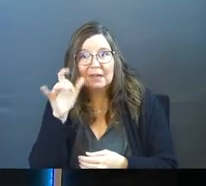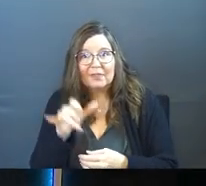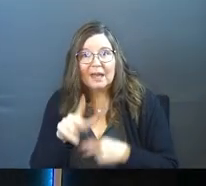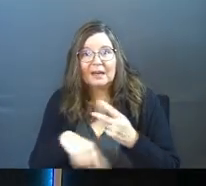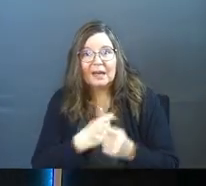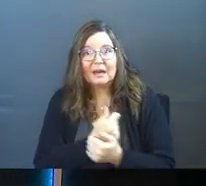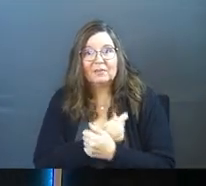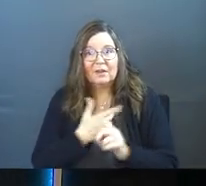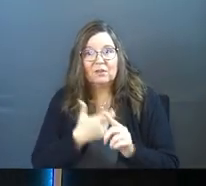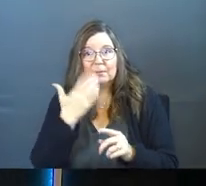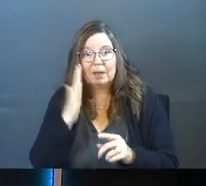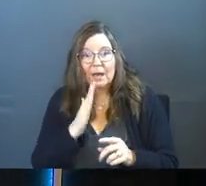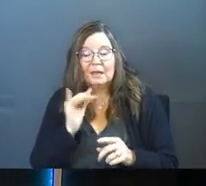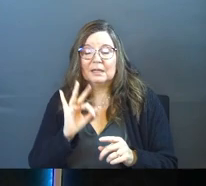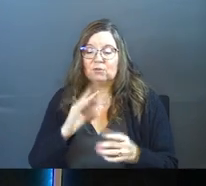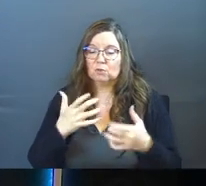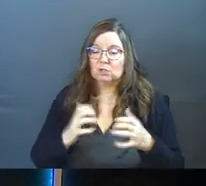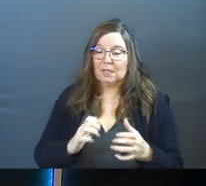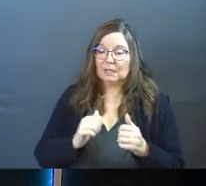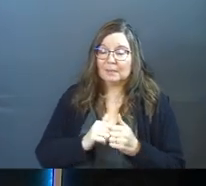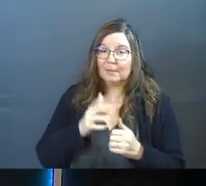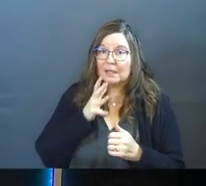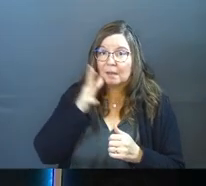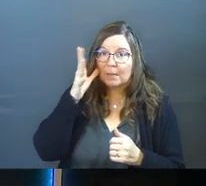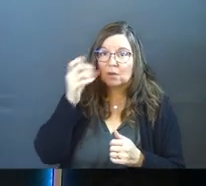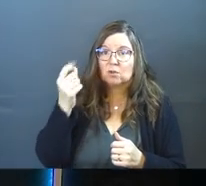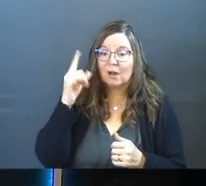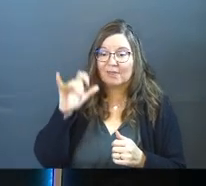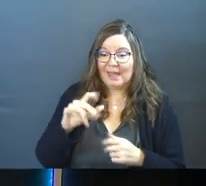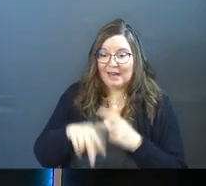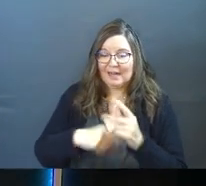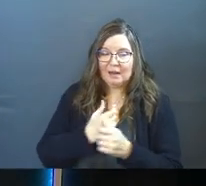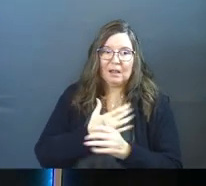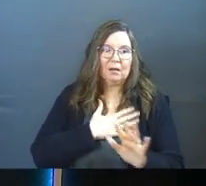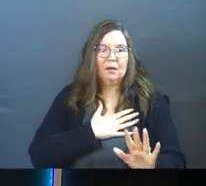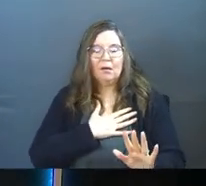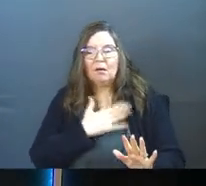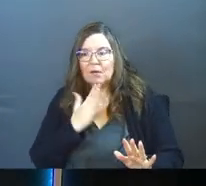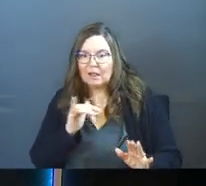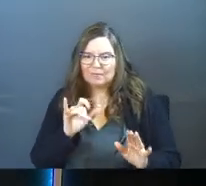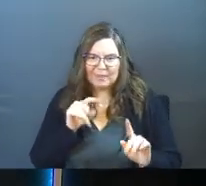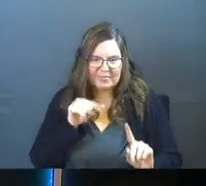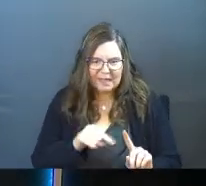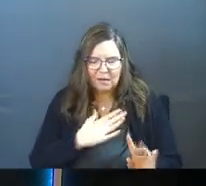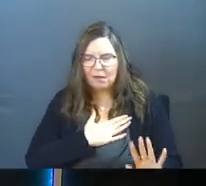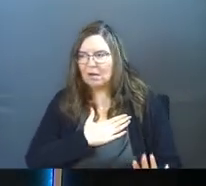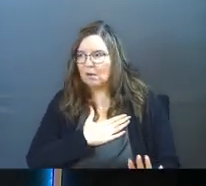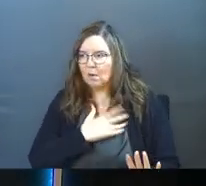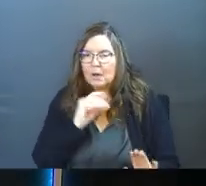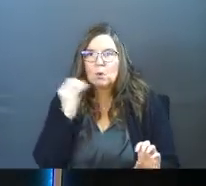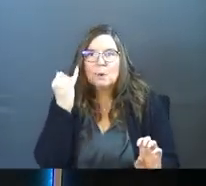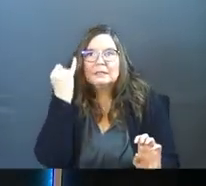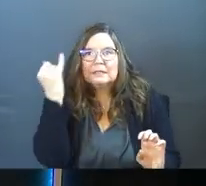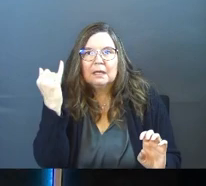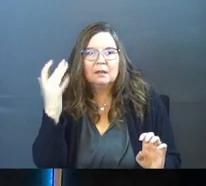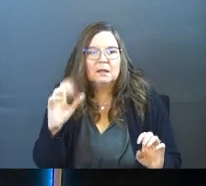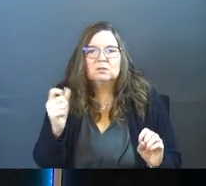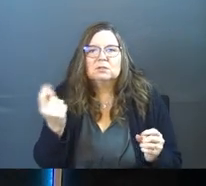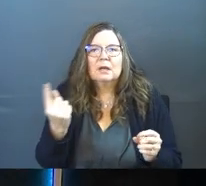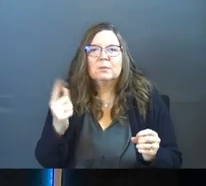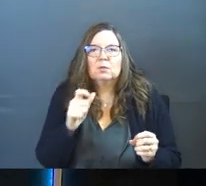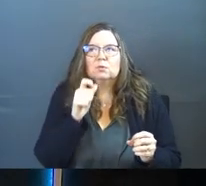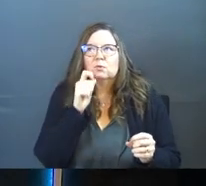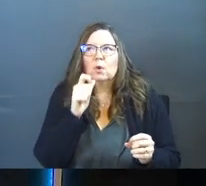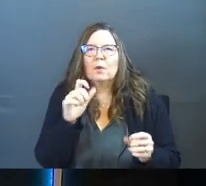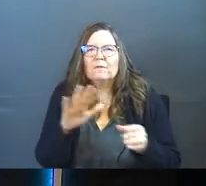that kind of love from God. If you get a chance to be a parent, you understand that kind of love. Oh my gosh, God loves me like this? I had no idea, right? There's something